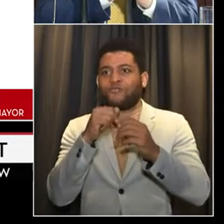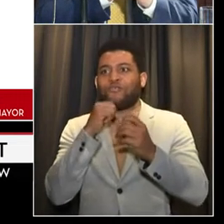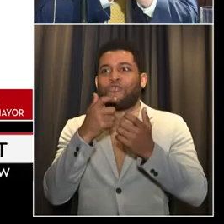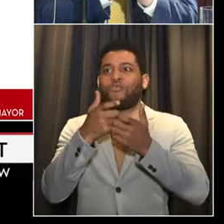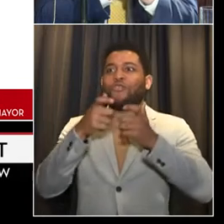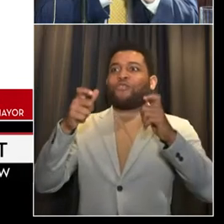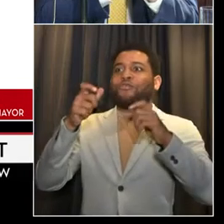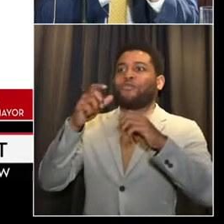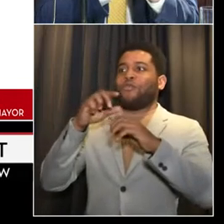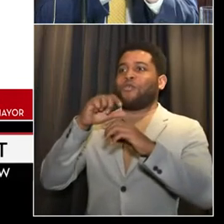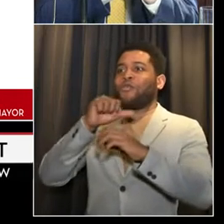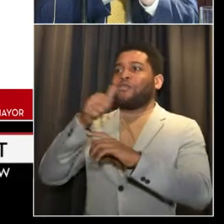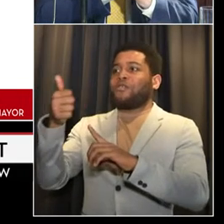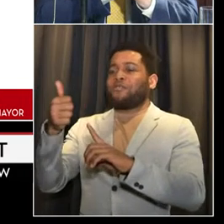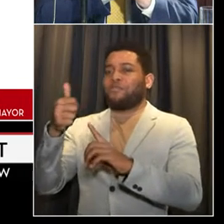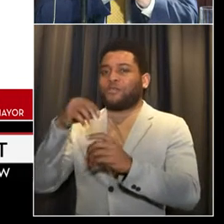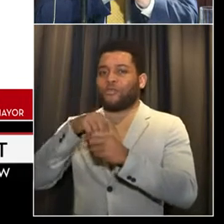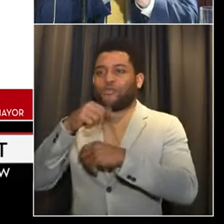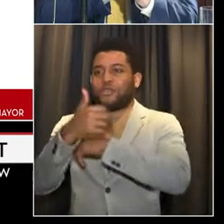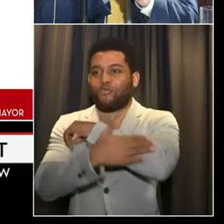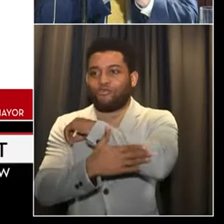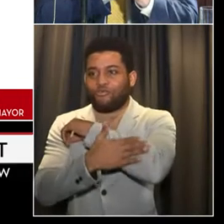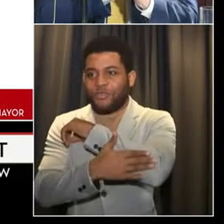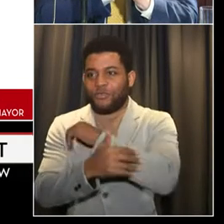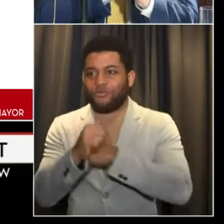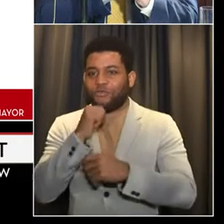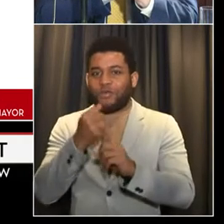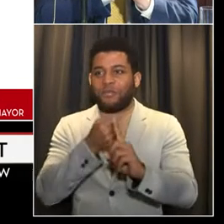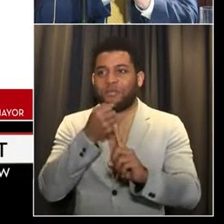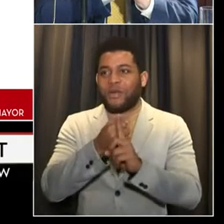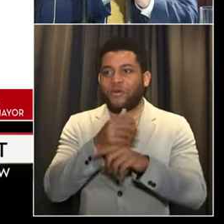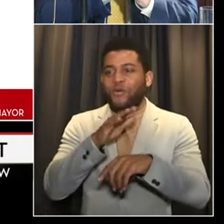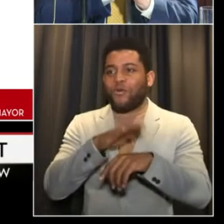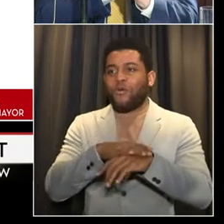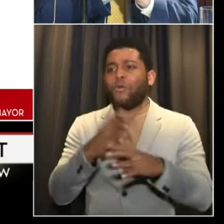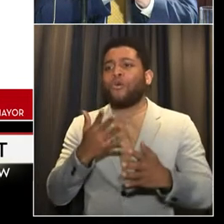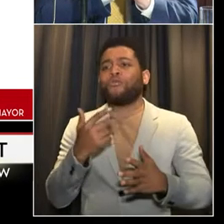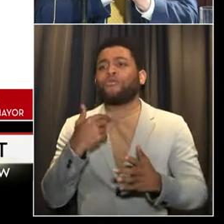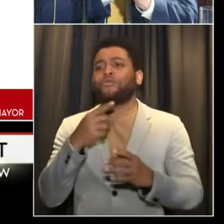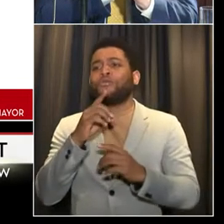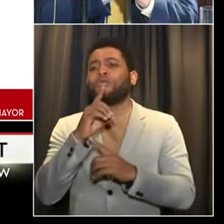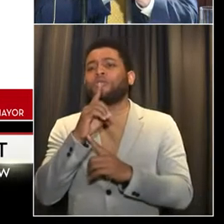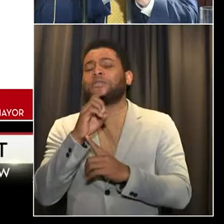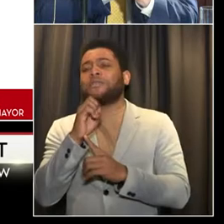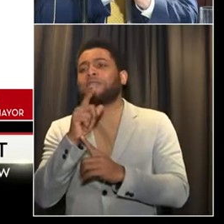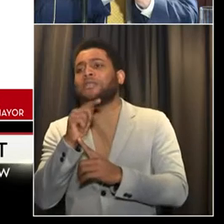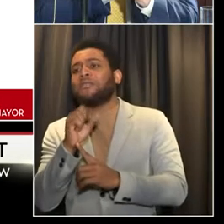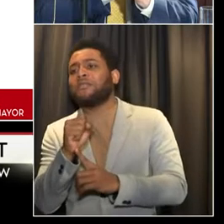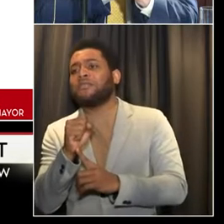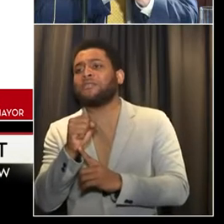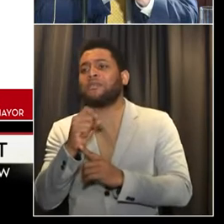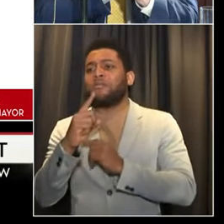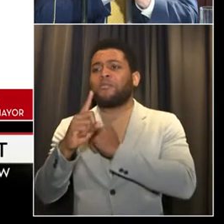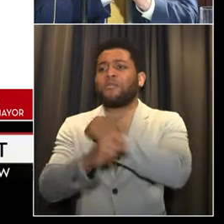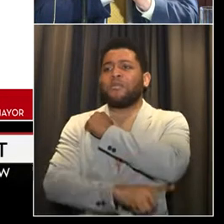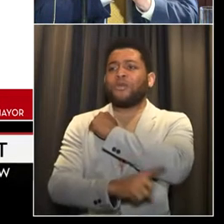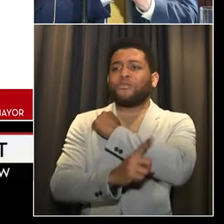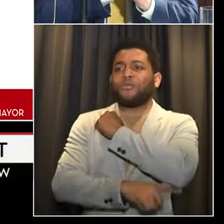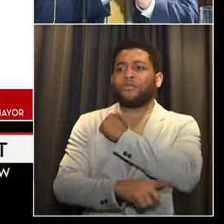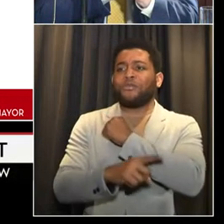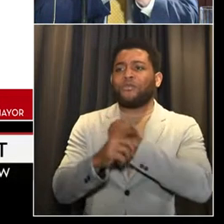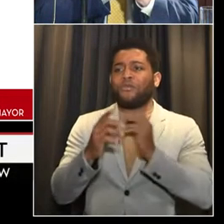to trial. That had an effect on what deals prosecutors felt they had to offer when they looked at how long it would take to go